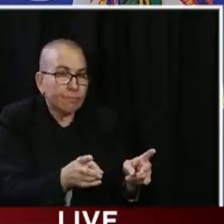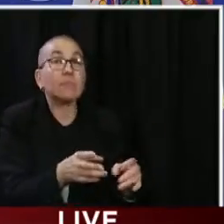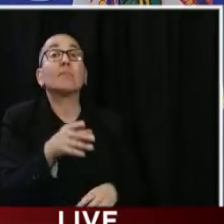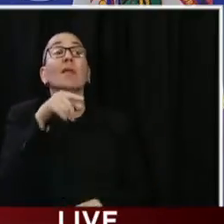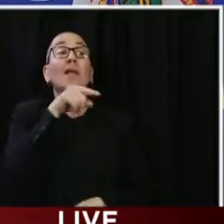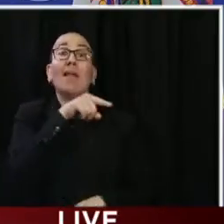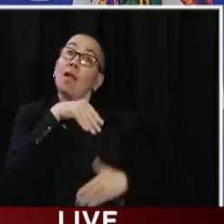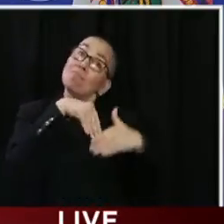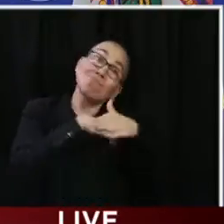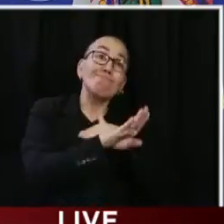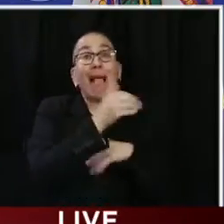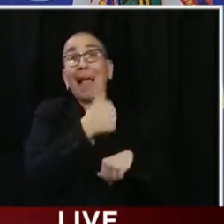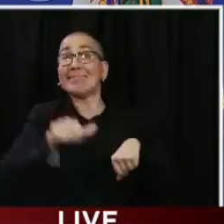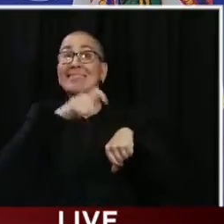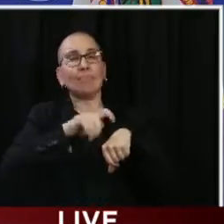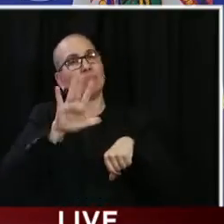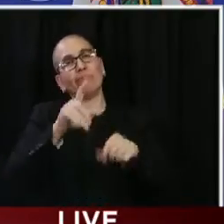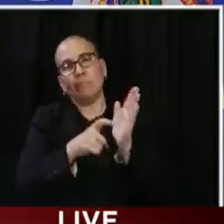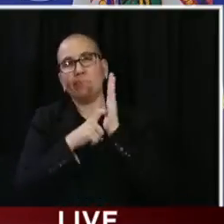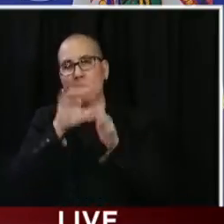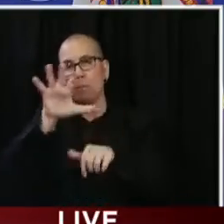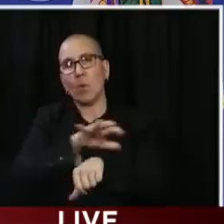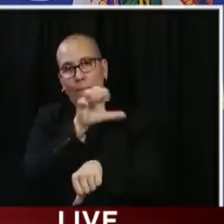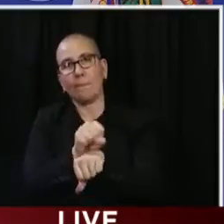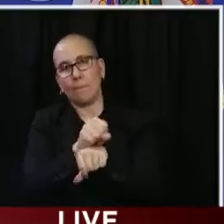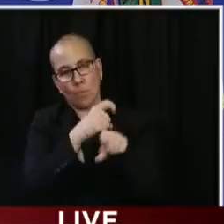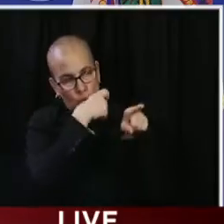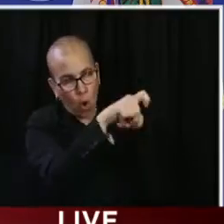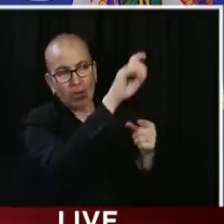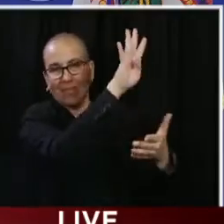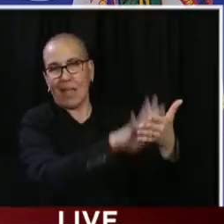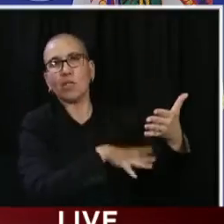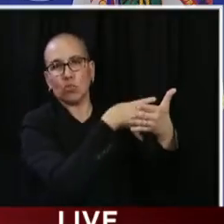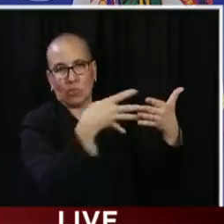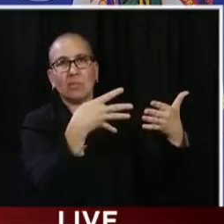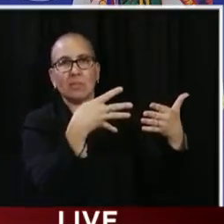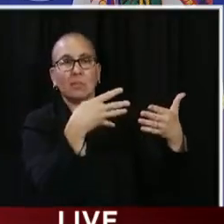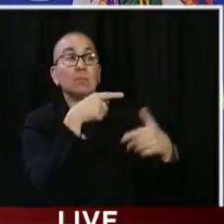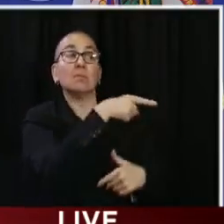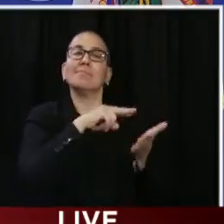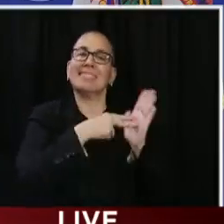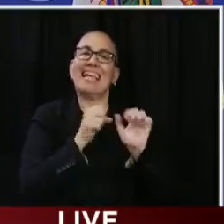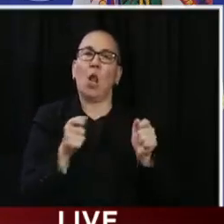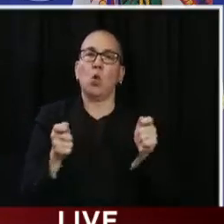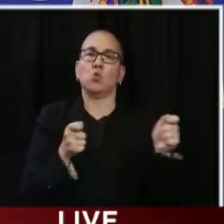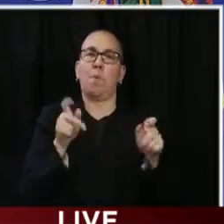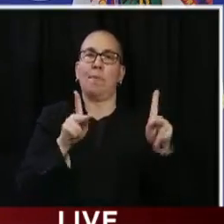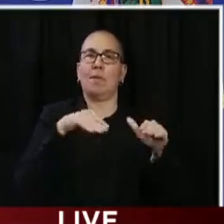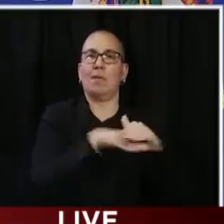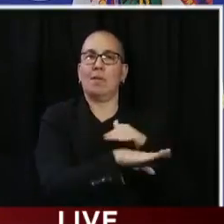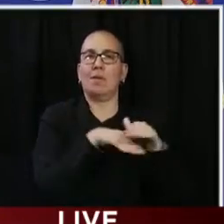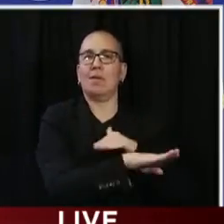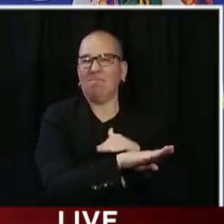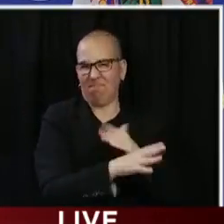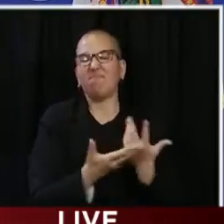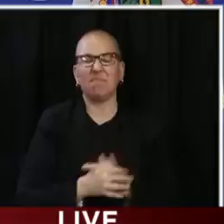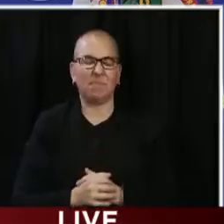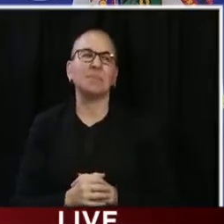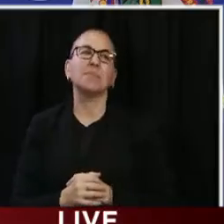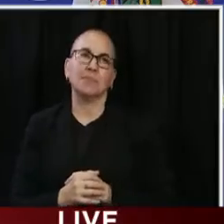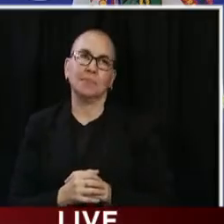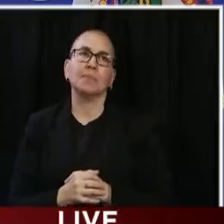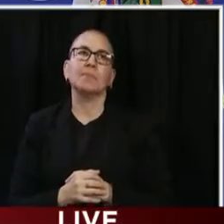we're also making a shift on June 1st. We're allowing those operations to take place. Campgrounds, of course, we'll need to take care to make sure